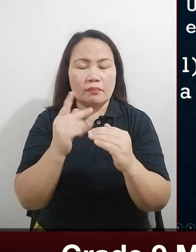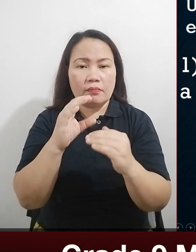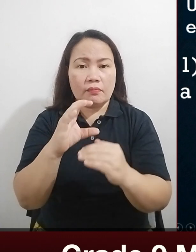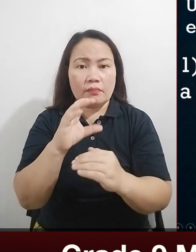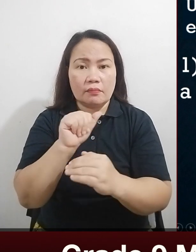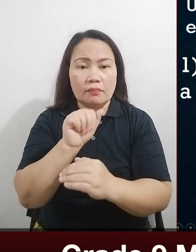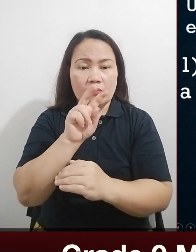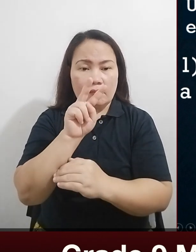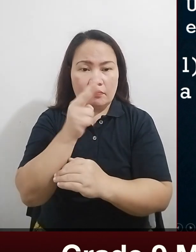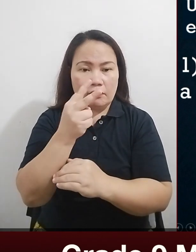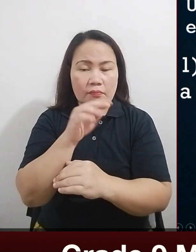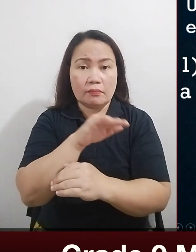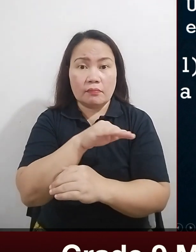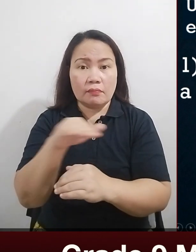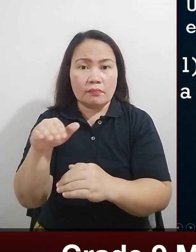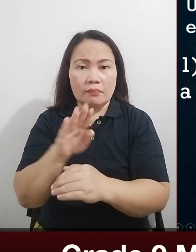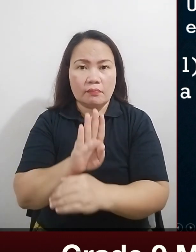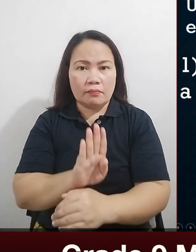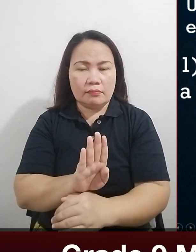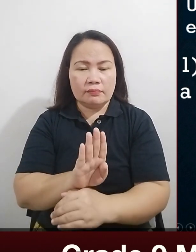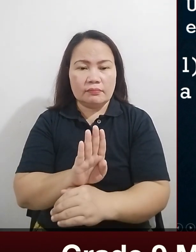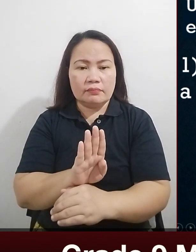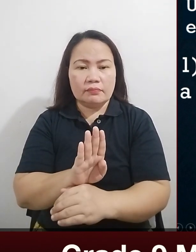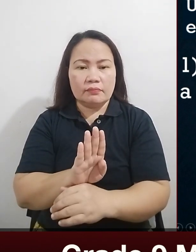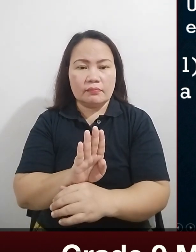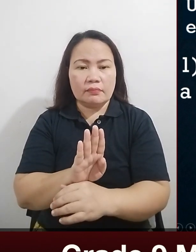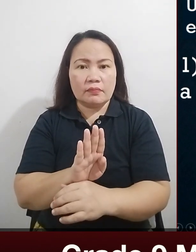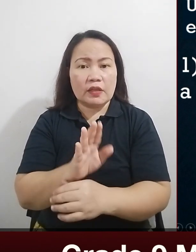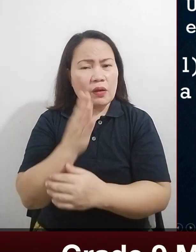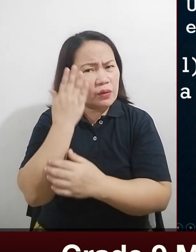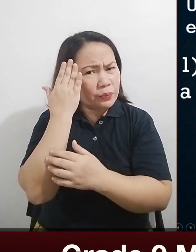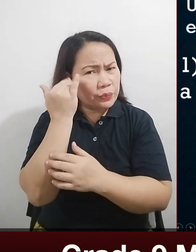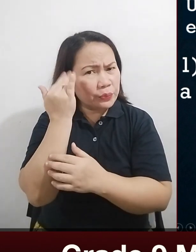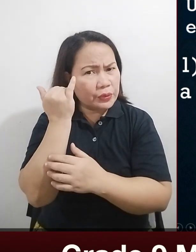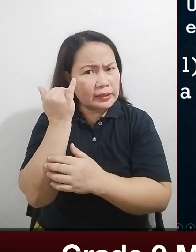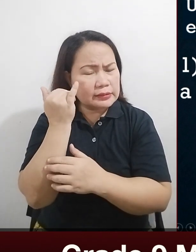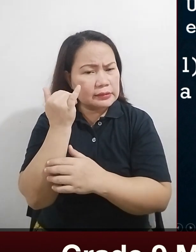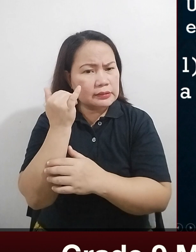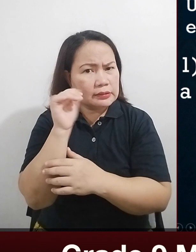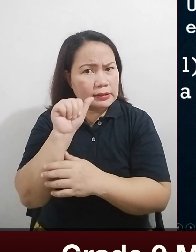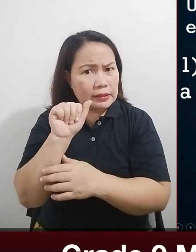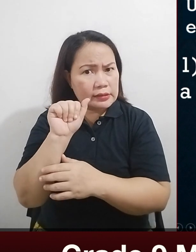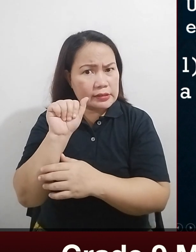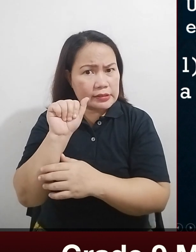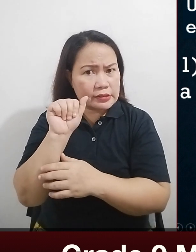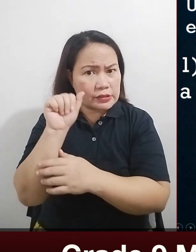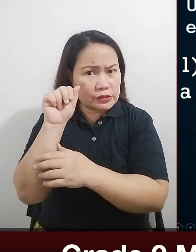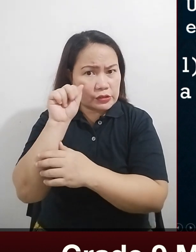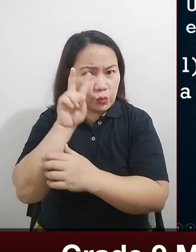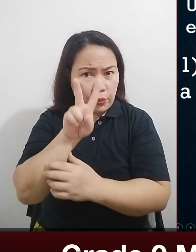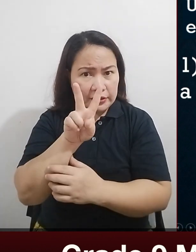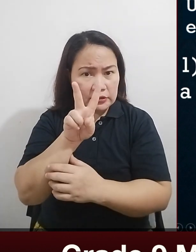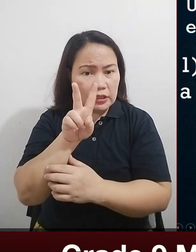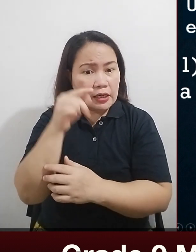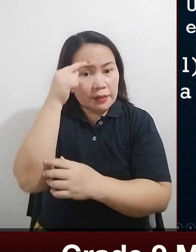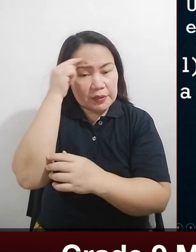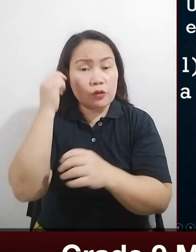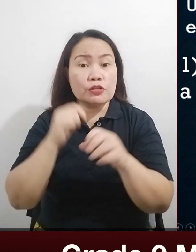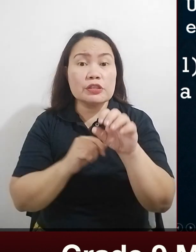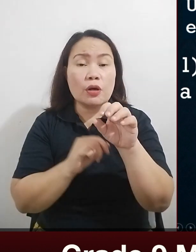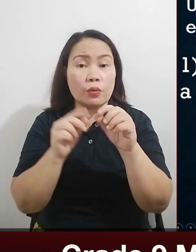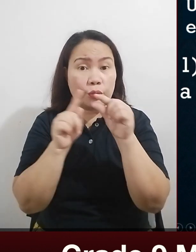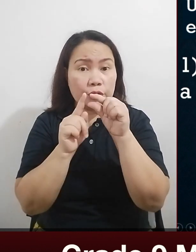K C A squared over B. Bakit naging A squared? Because that is square of A.